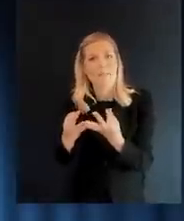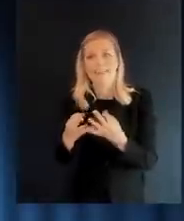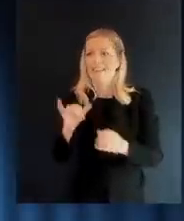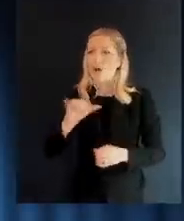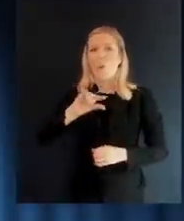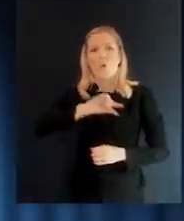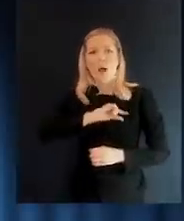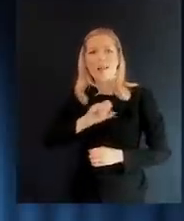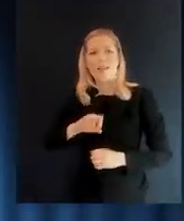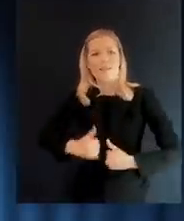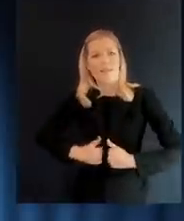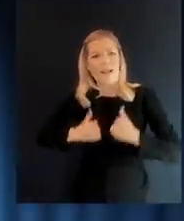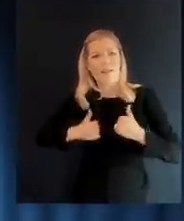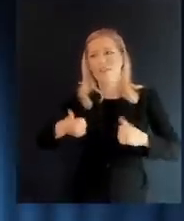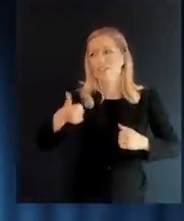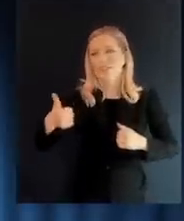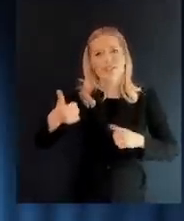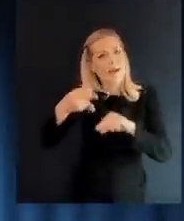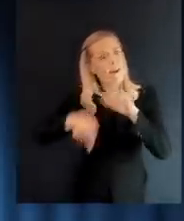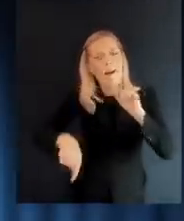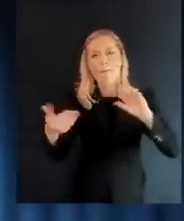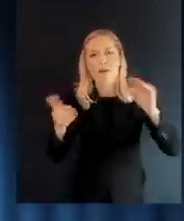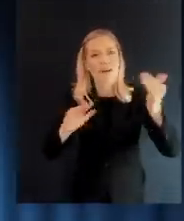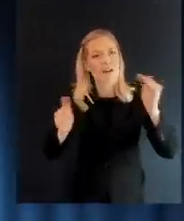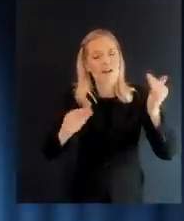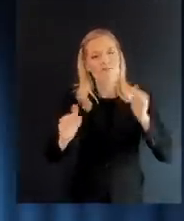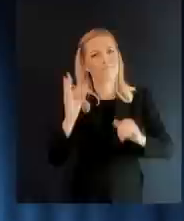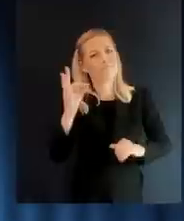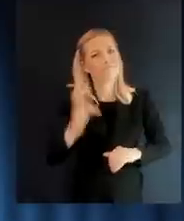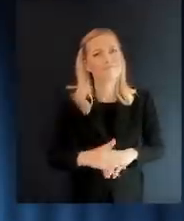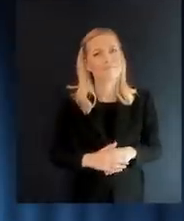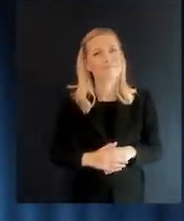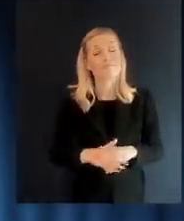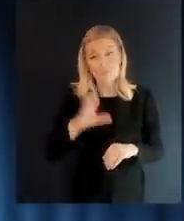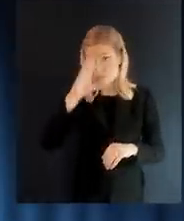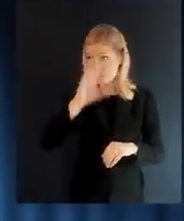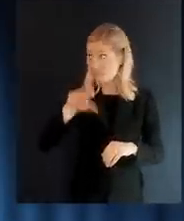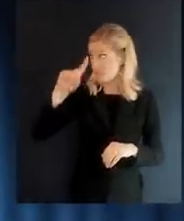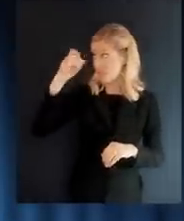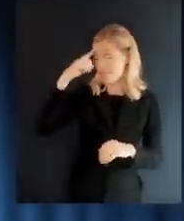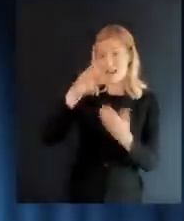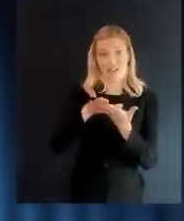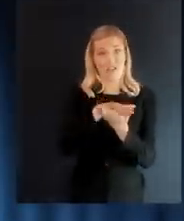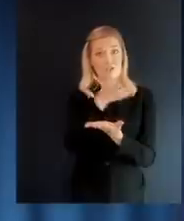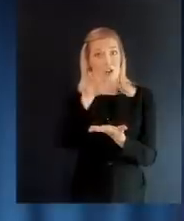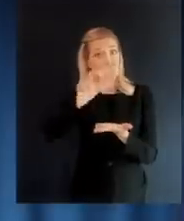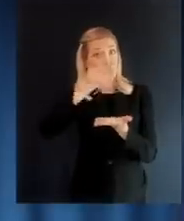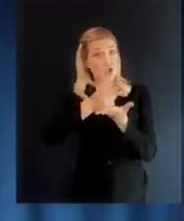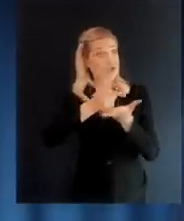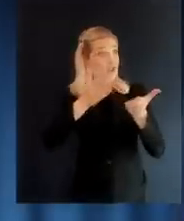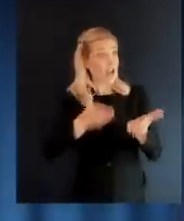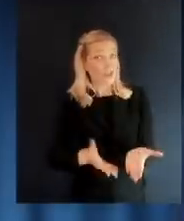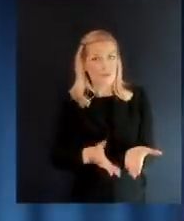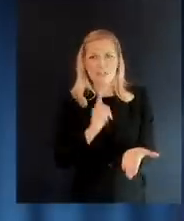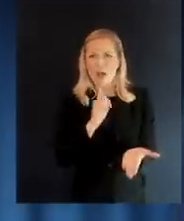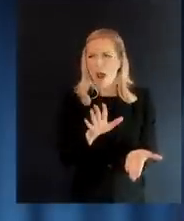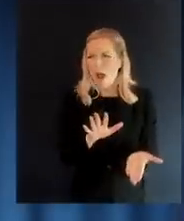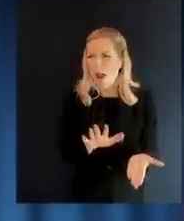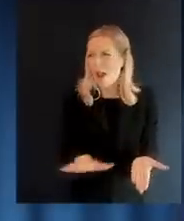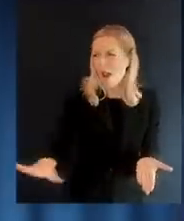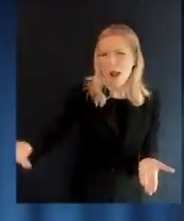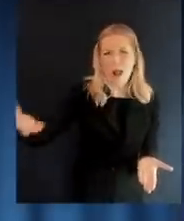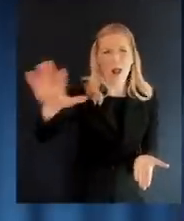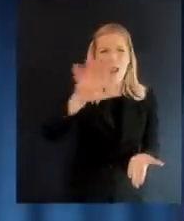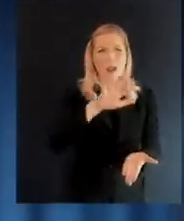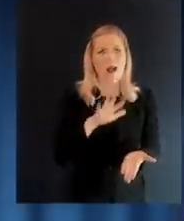College graduates are everywhere. Our lives are touched by the alumni every day, from the healthcare